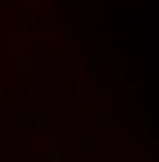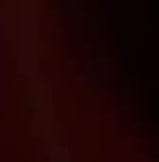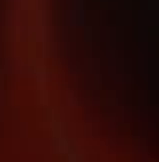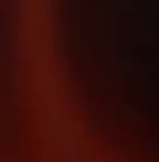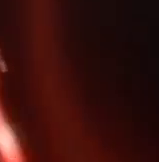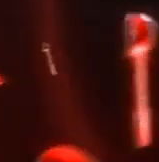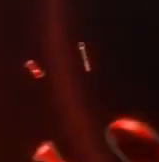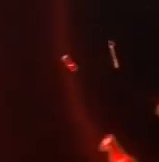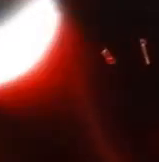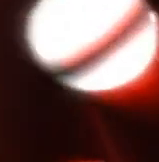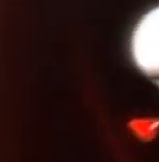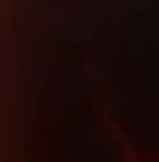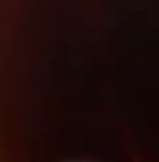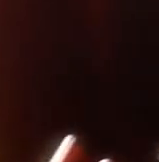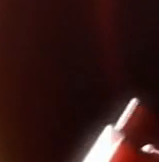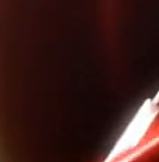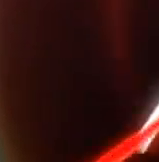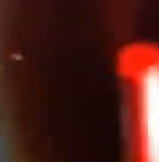hits.